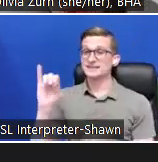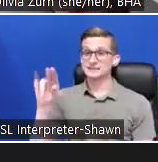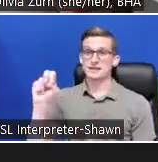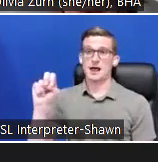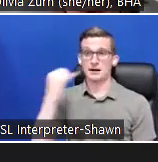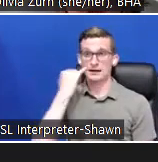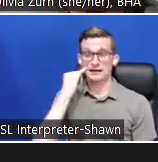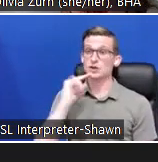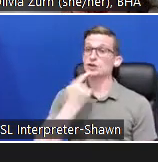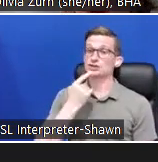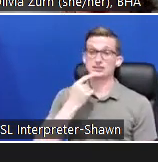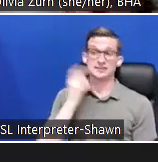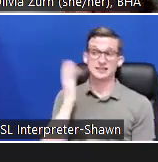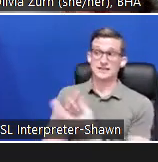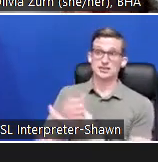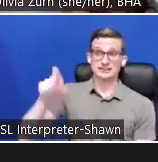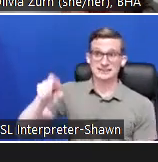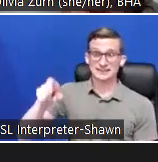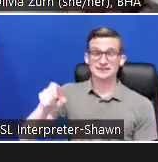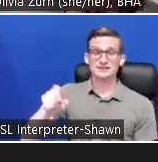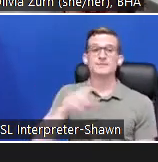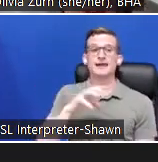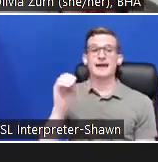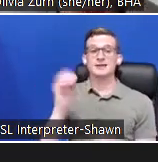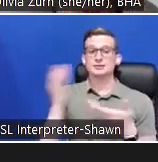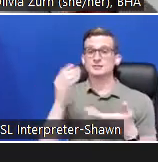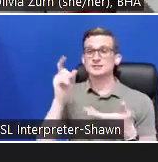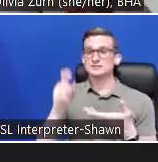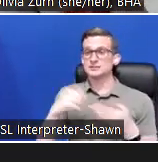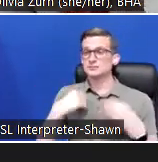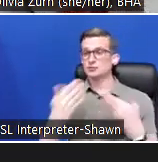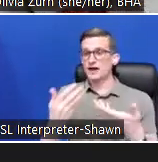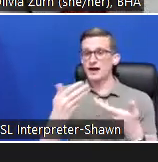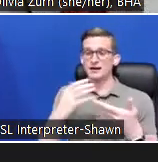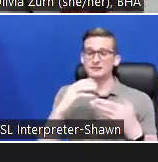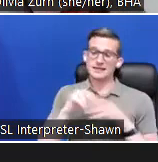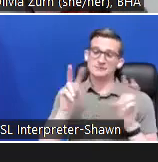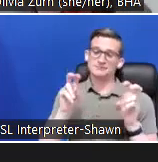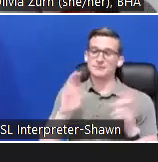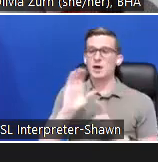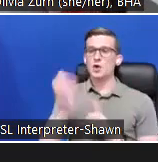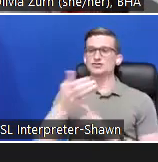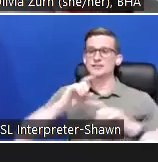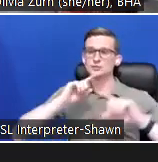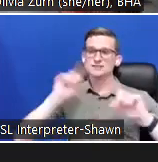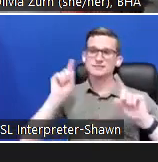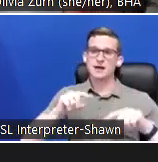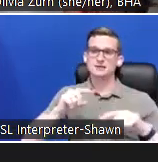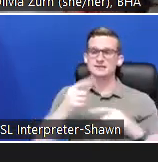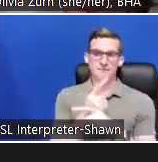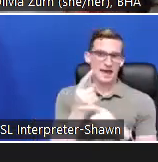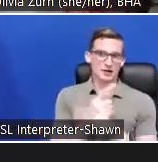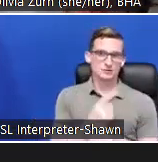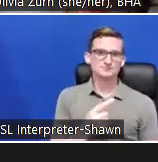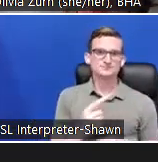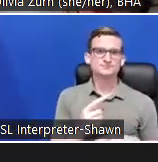services must be provided in a culturally responsive manner. Providers must also develop contingency policies and procedures